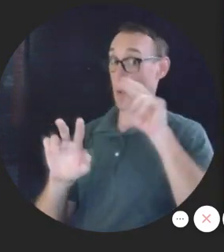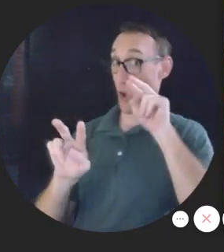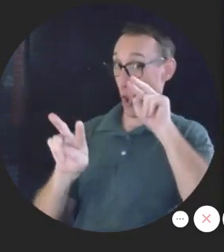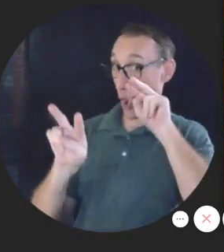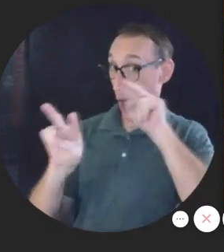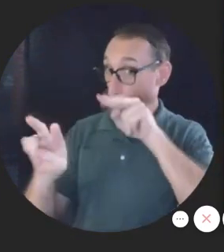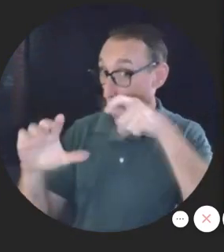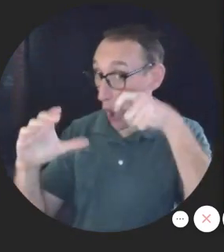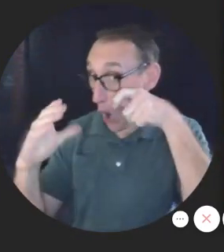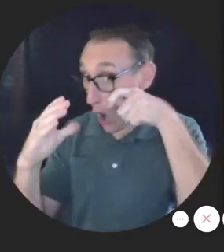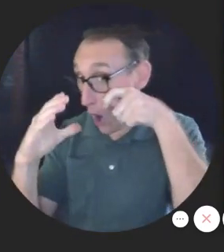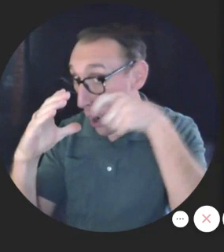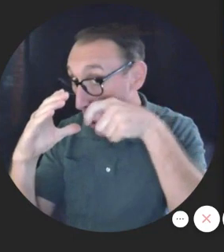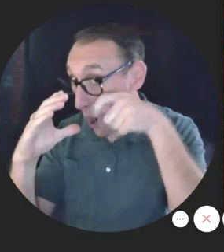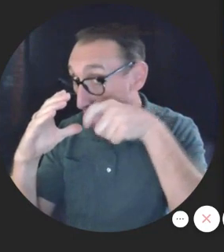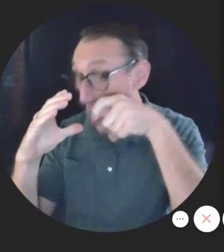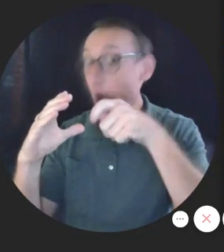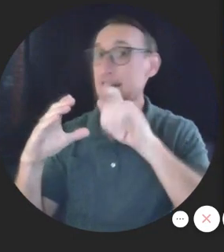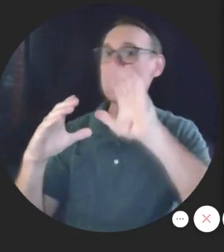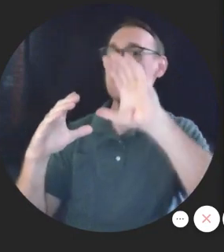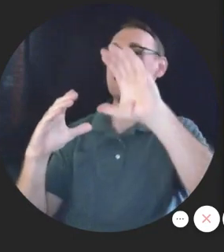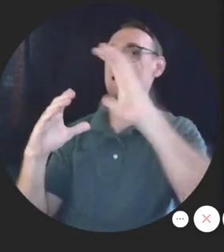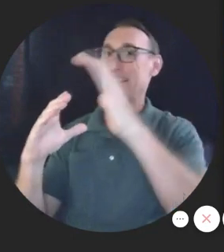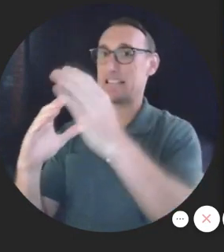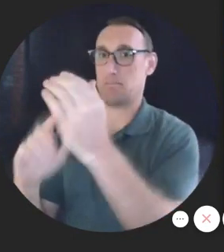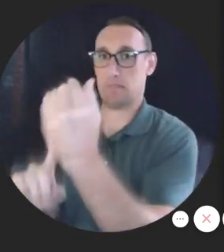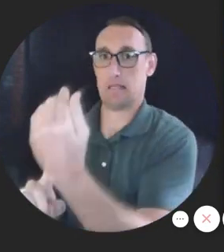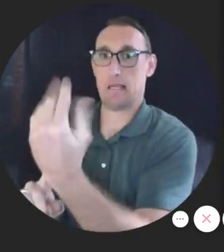these angles now,